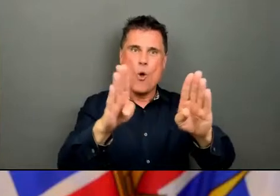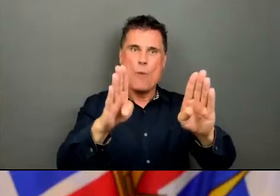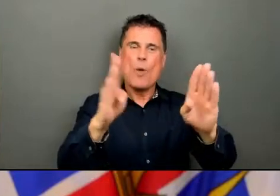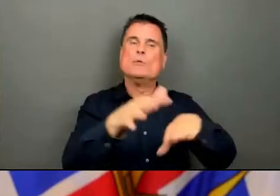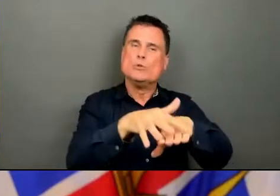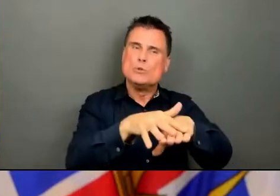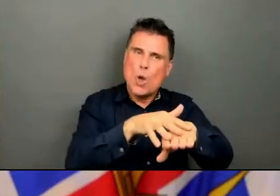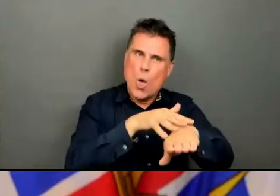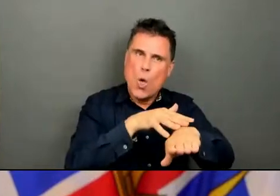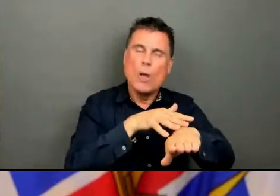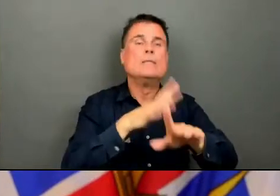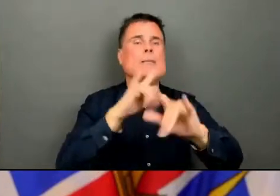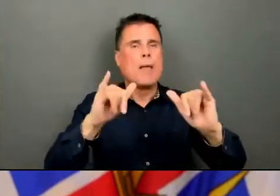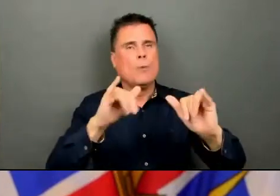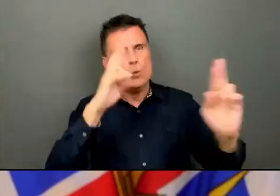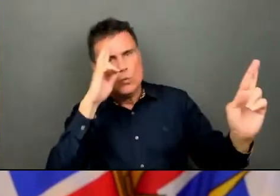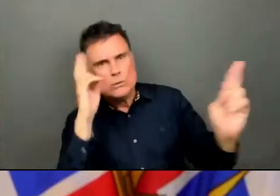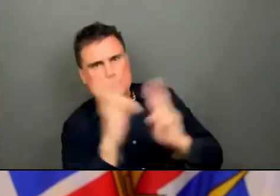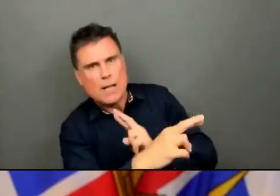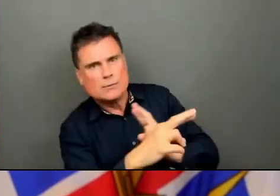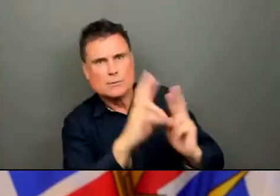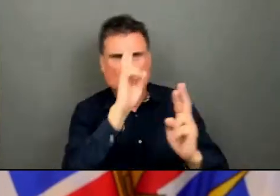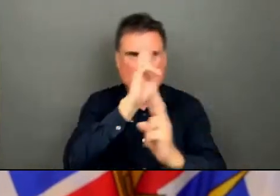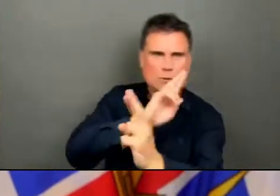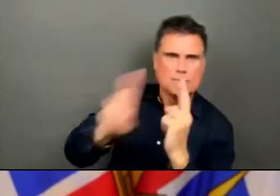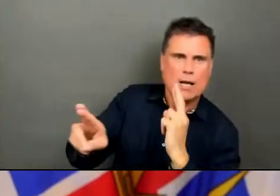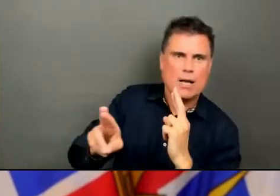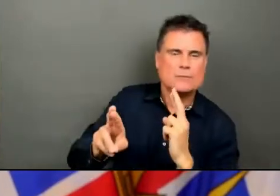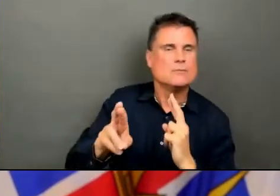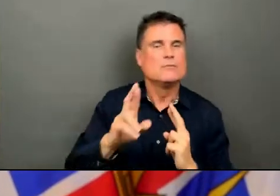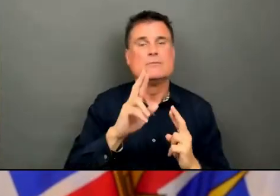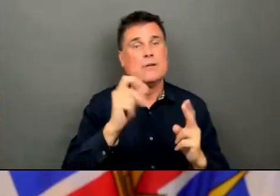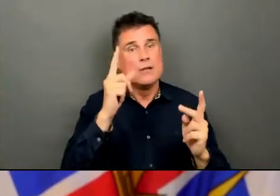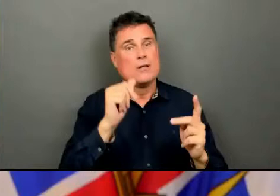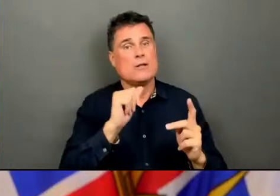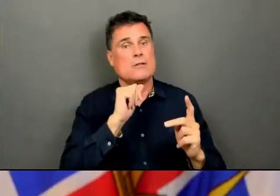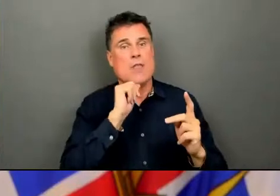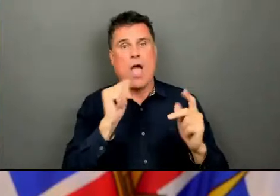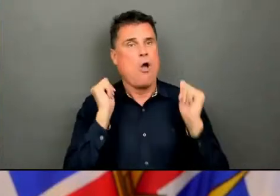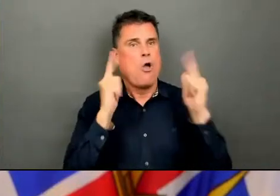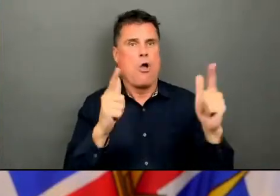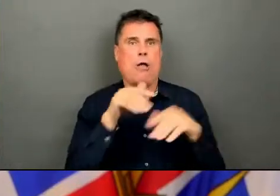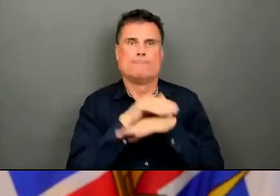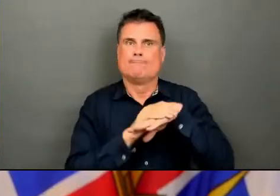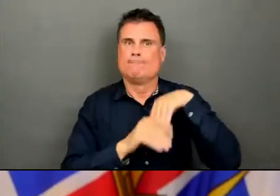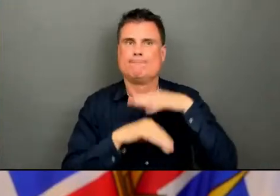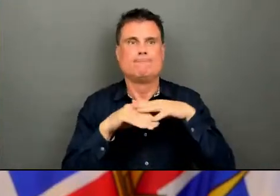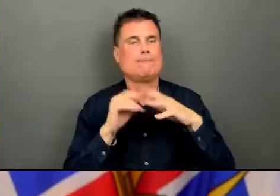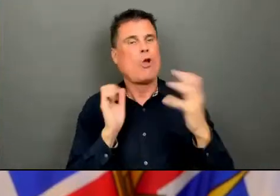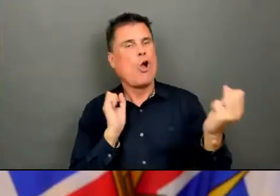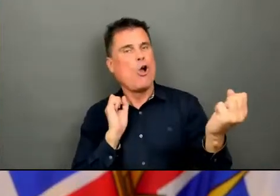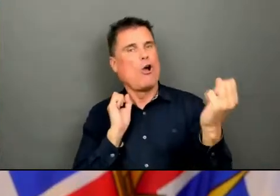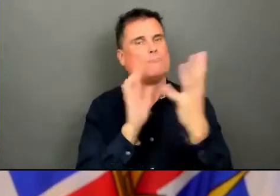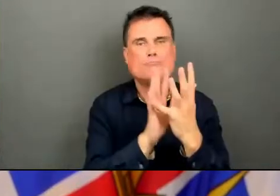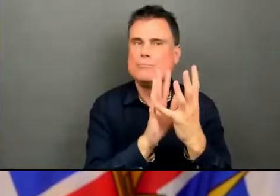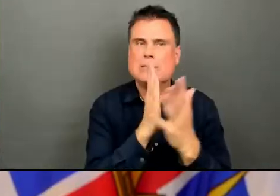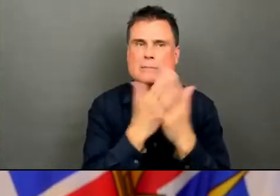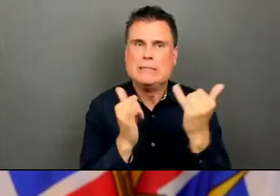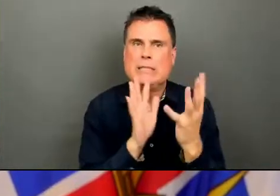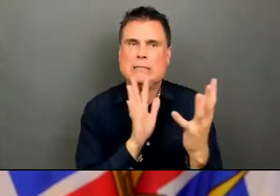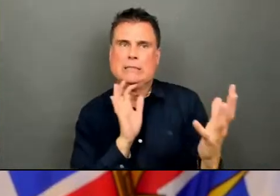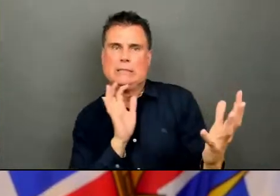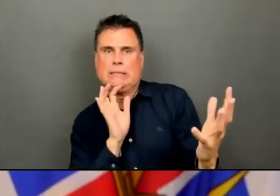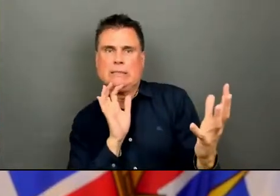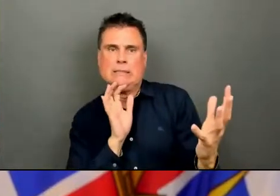others, recognizing that not everybody is in the same level of comfort yet, but that we can put this pandemic behind